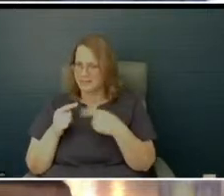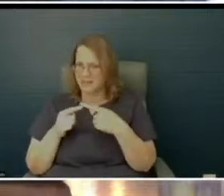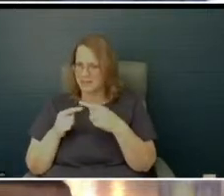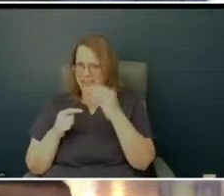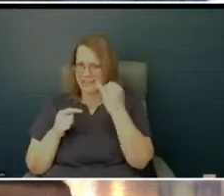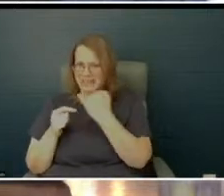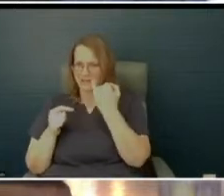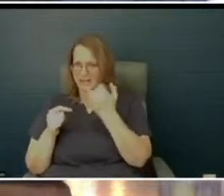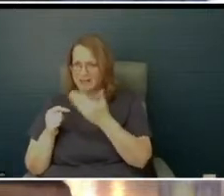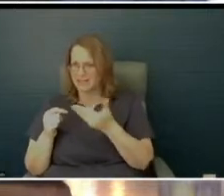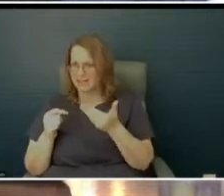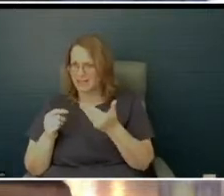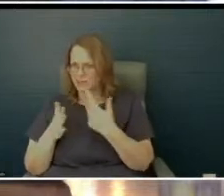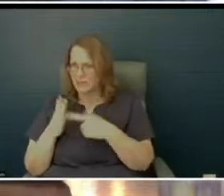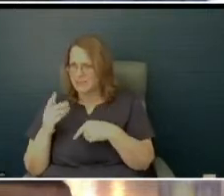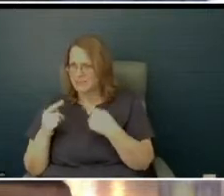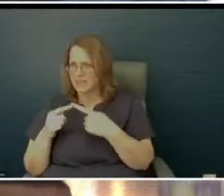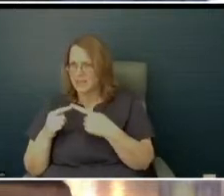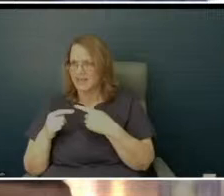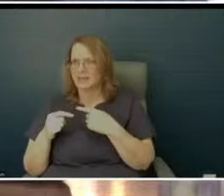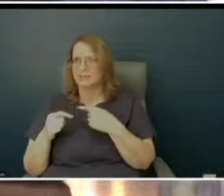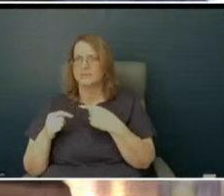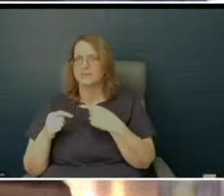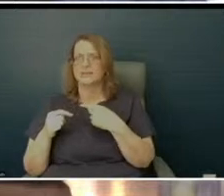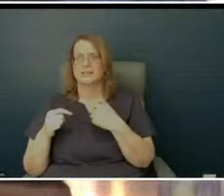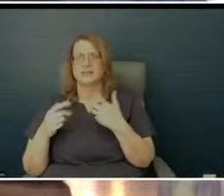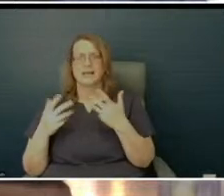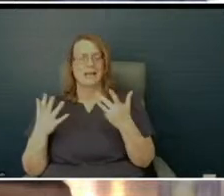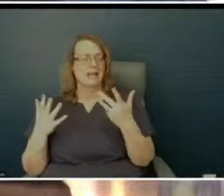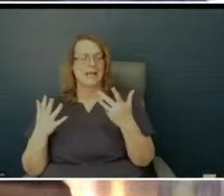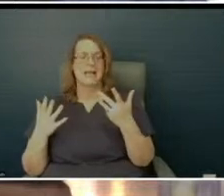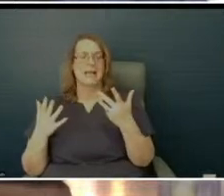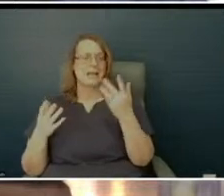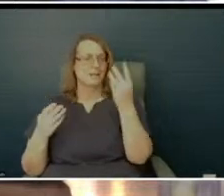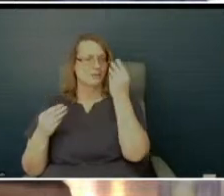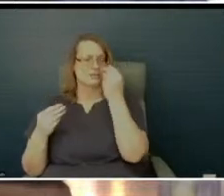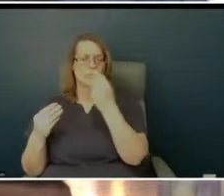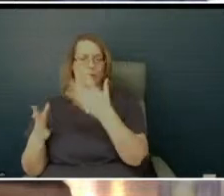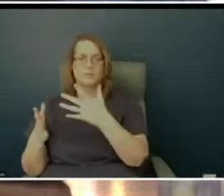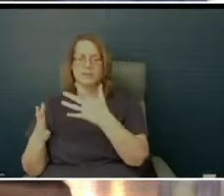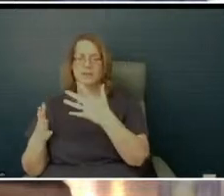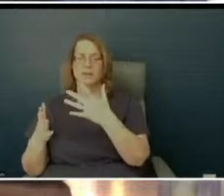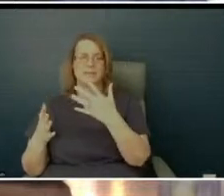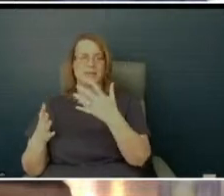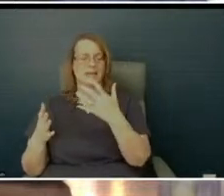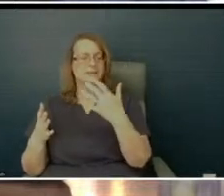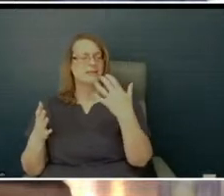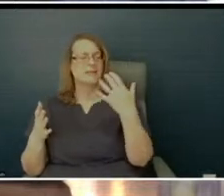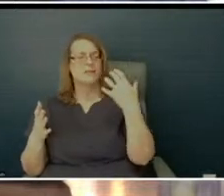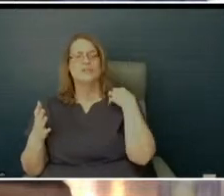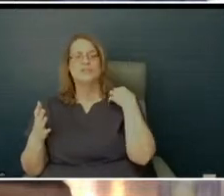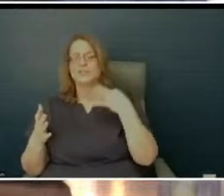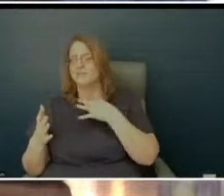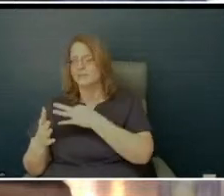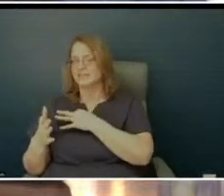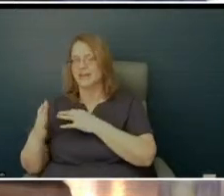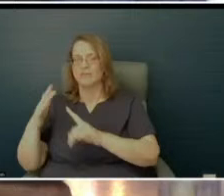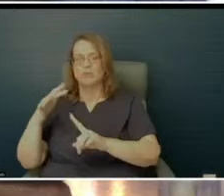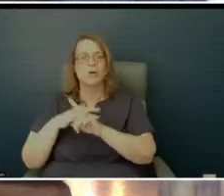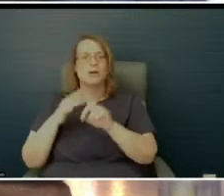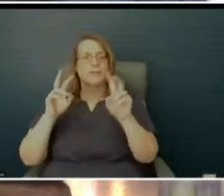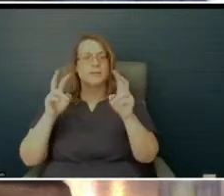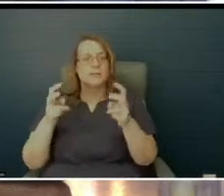all about? And I informed him that the Chief of Staff had raised the issue with us in his office on December